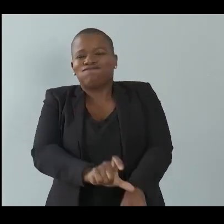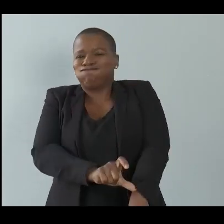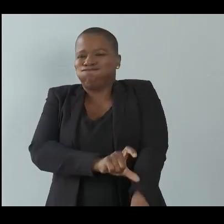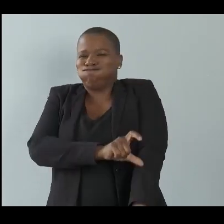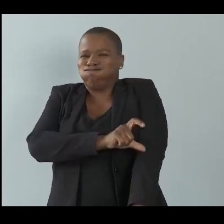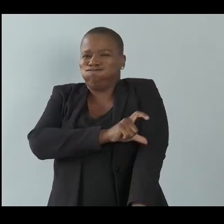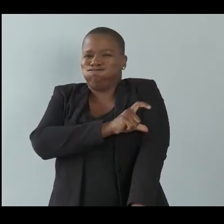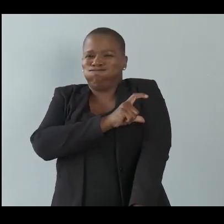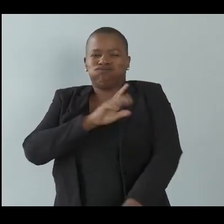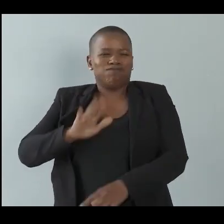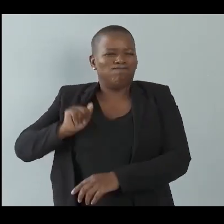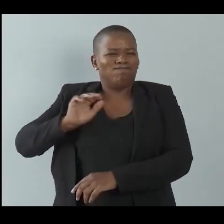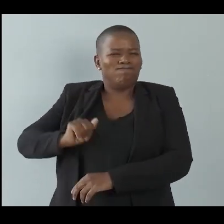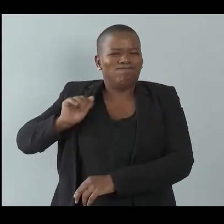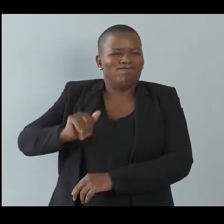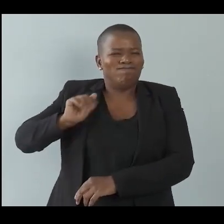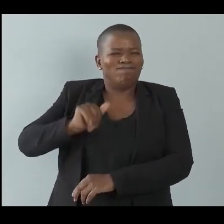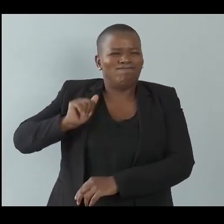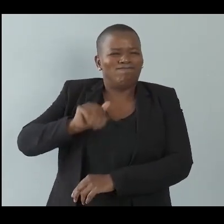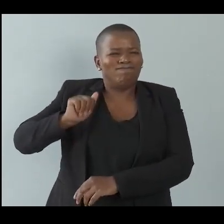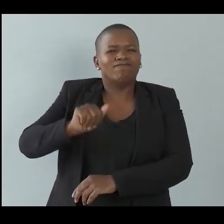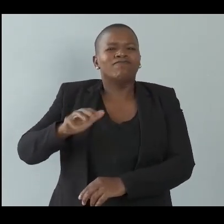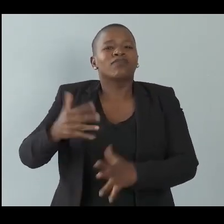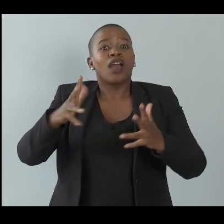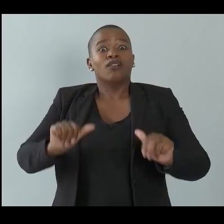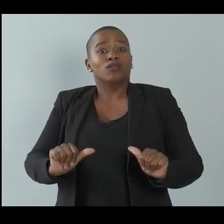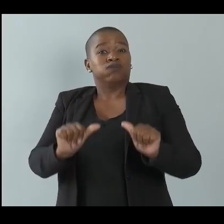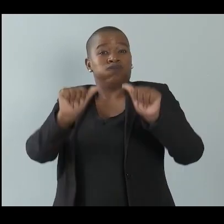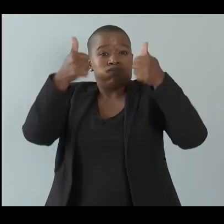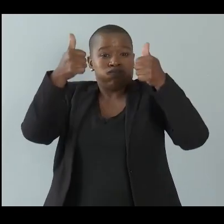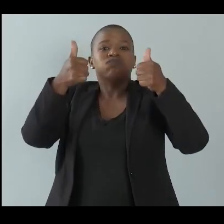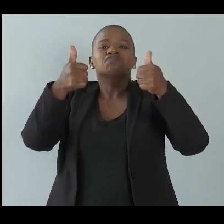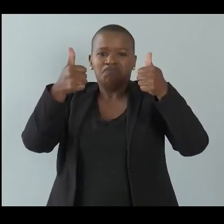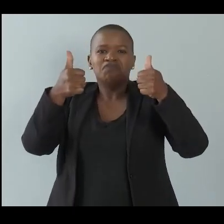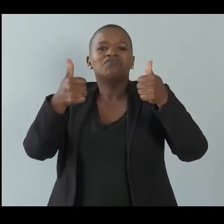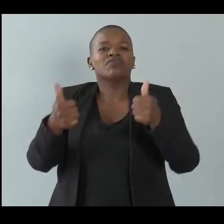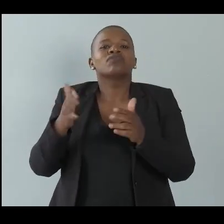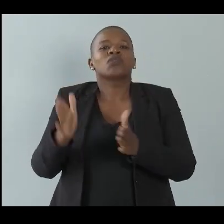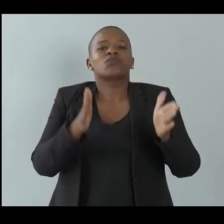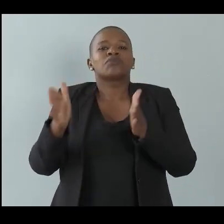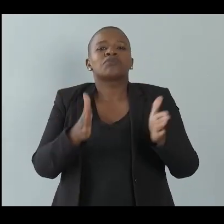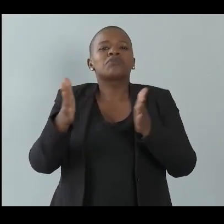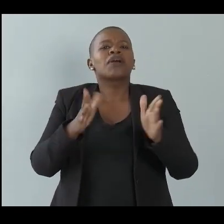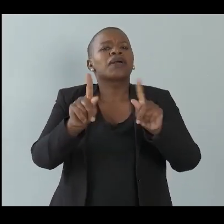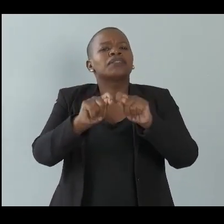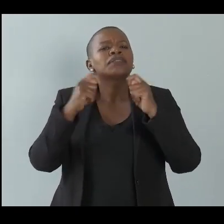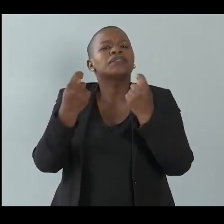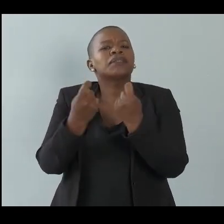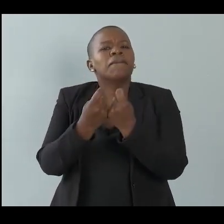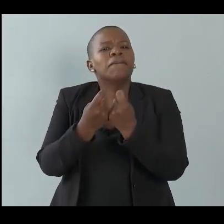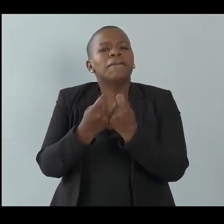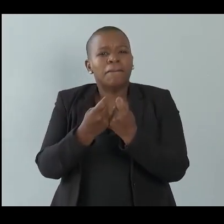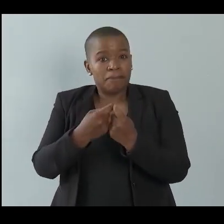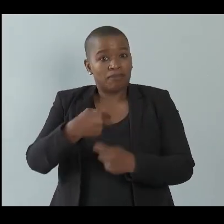relentless pursuit of excellence, ultimately propelling the team, or in our case, our organization, to